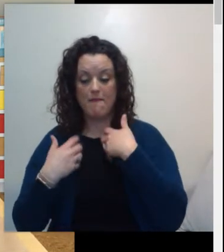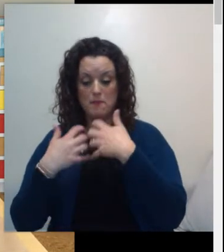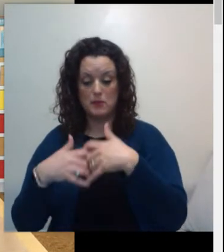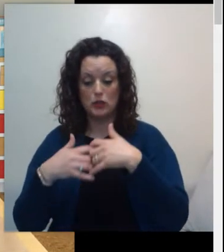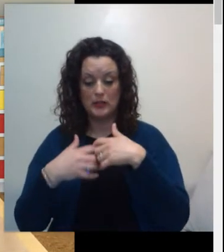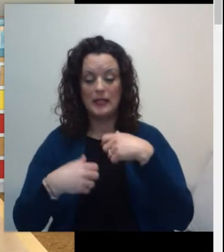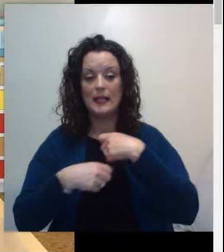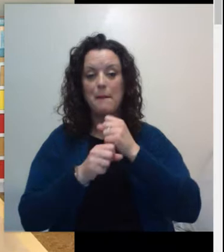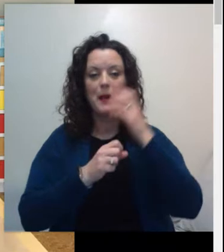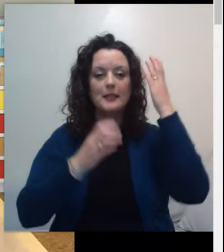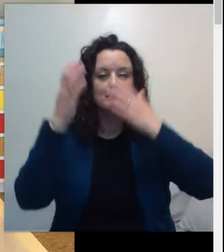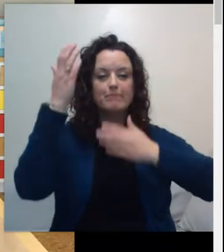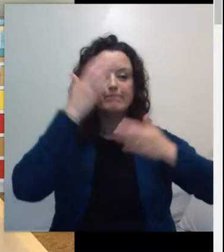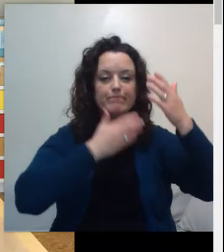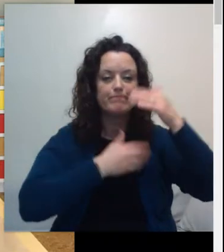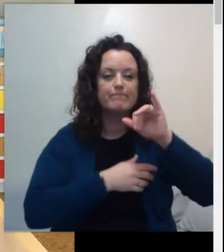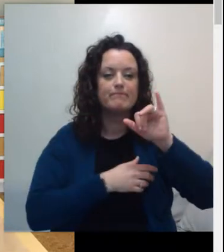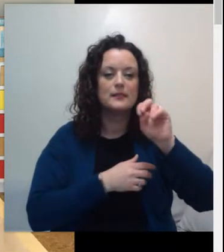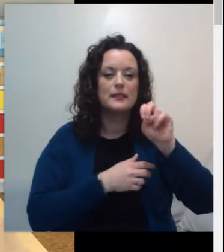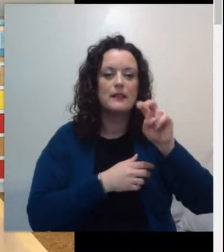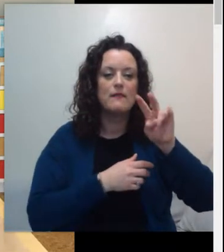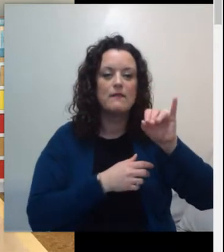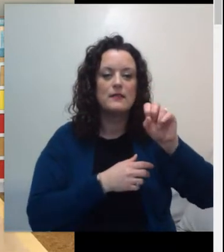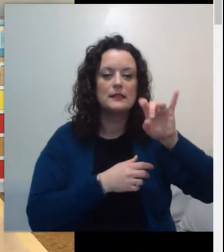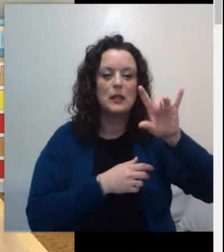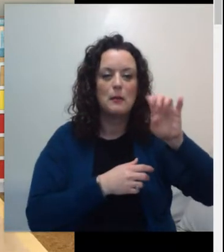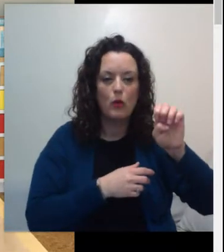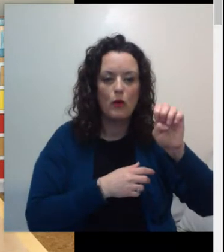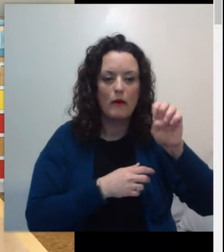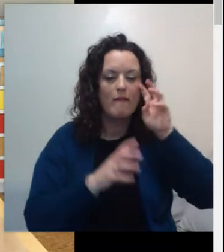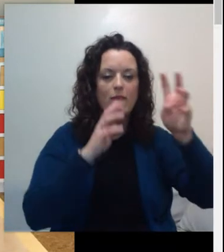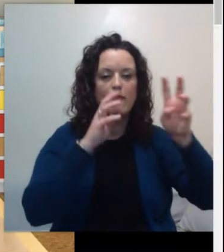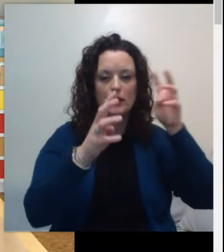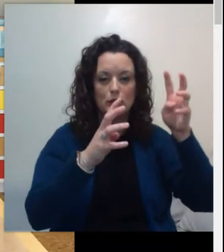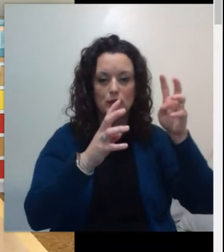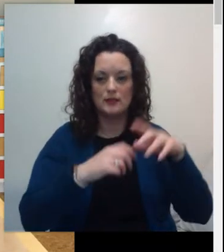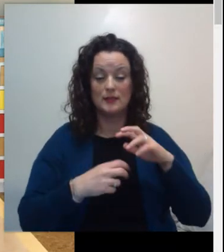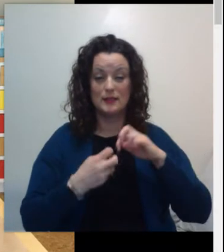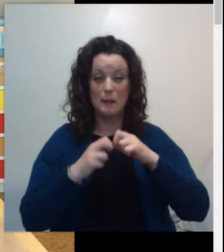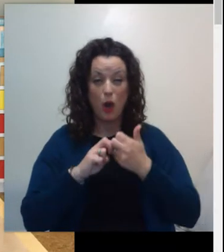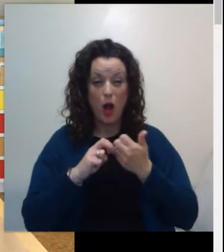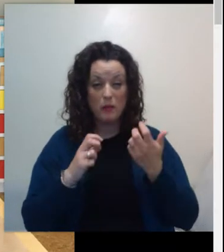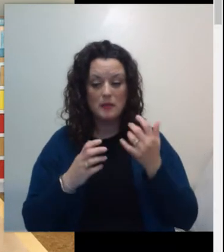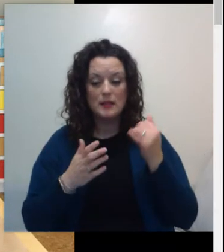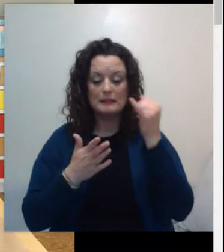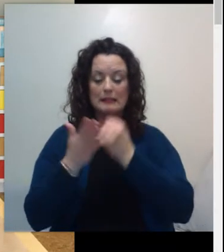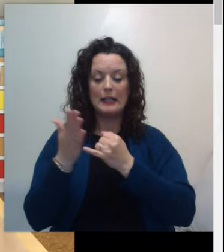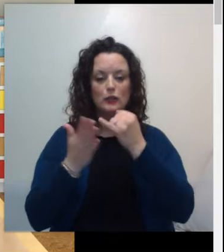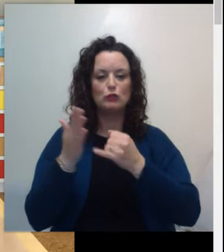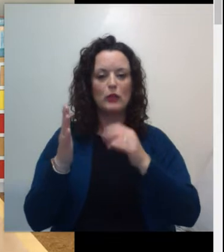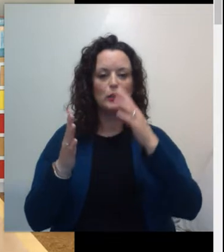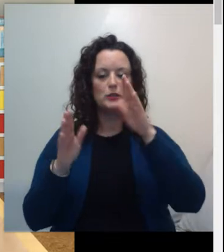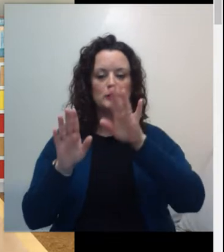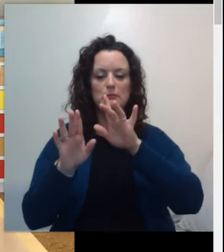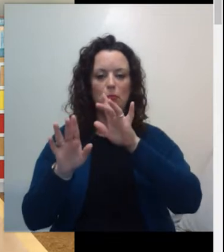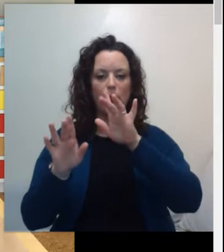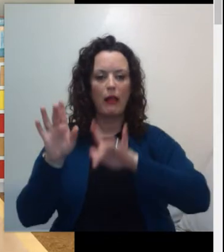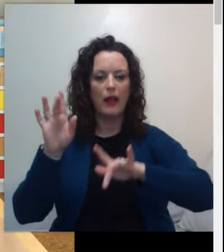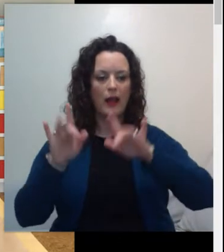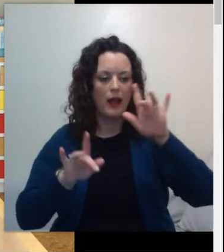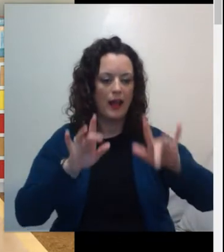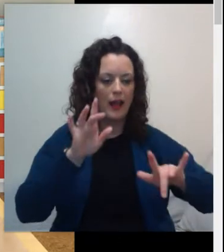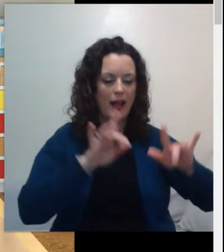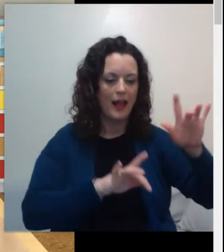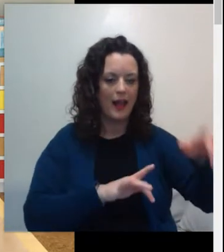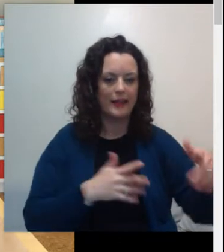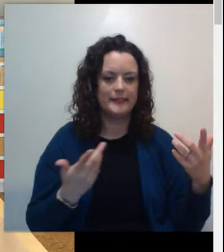a machine that makes invisible inventions is that all your illustrations at the end are just blank pages. But anyway, didn't work for me. I spent about